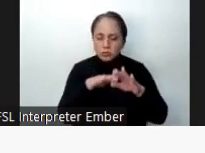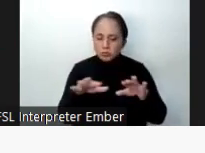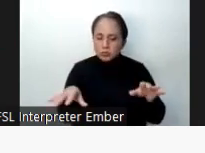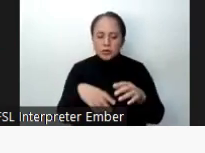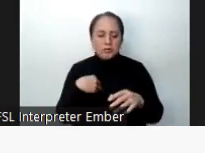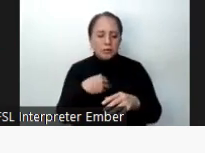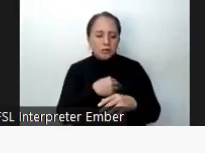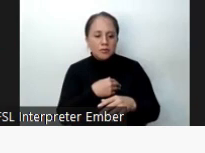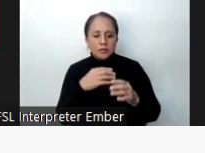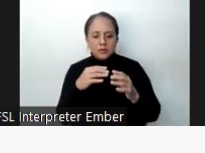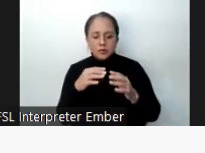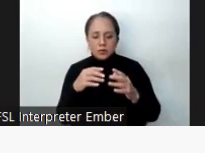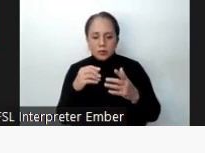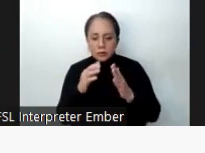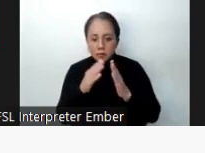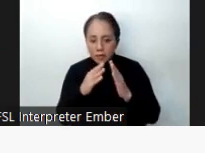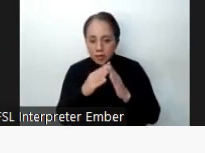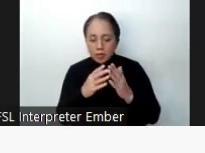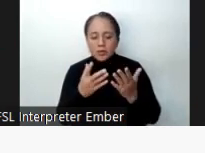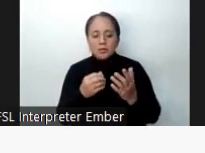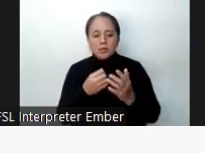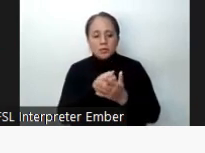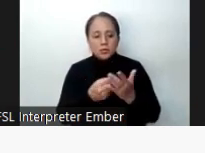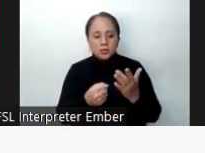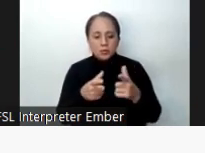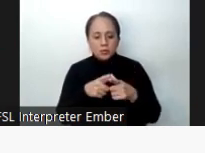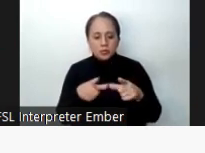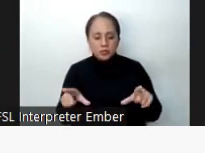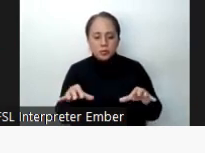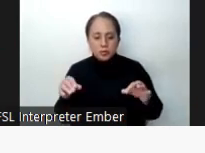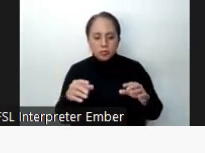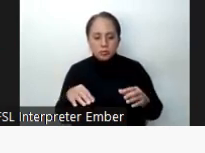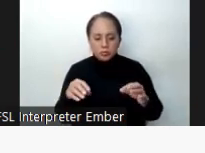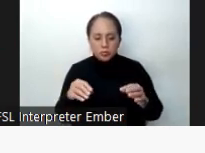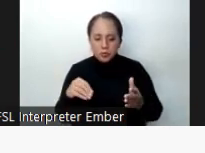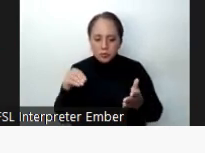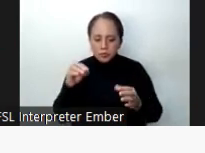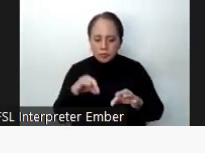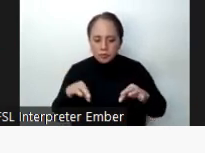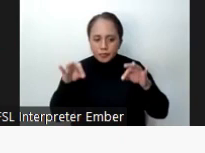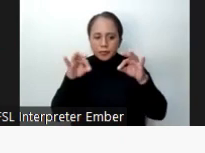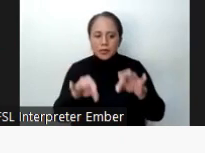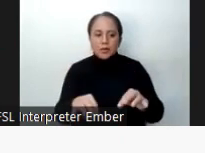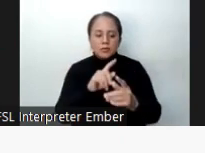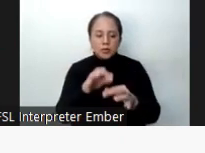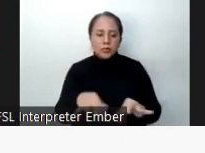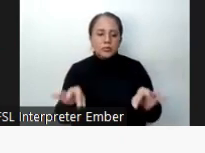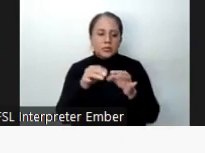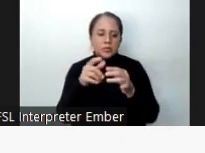and members of the household may also be sources of linguistic input critical in their language